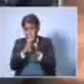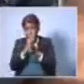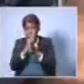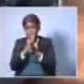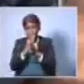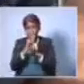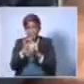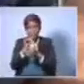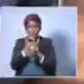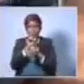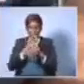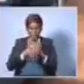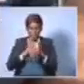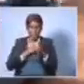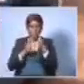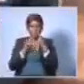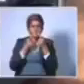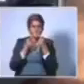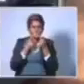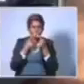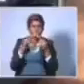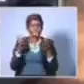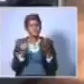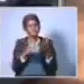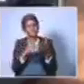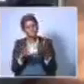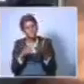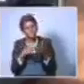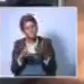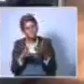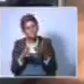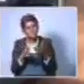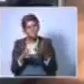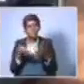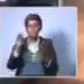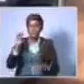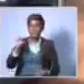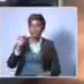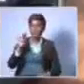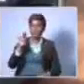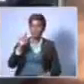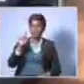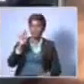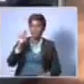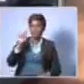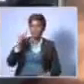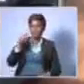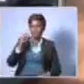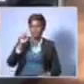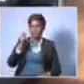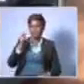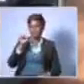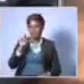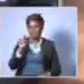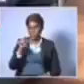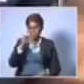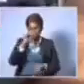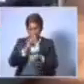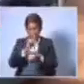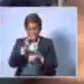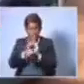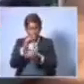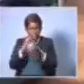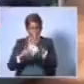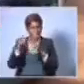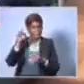week, Madam Speaker, that they were singing songs when launching the Mulungushi Conference Center. Legacy projects that were done